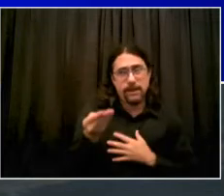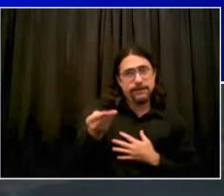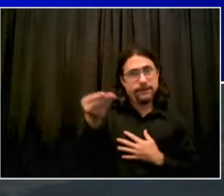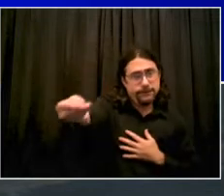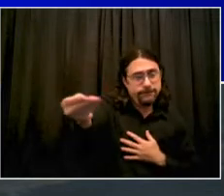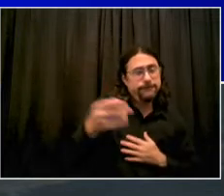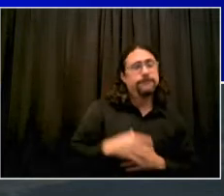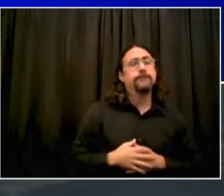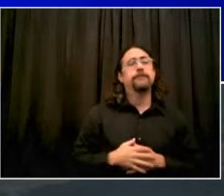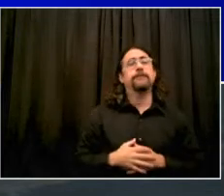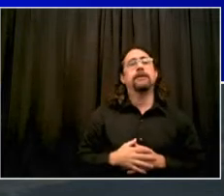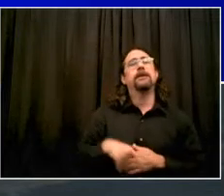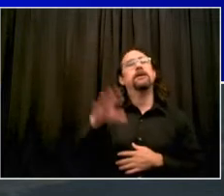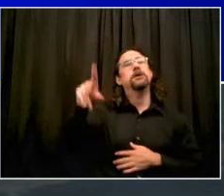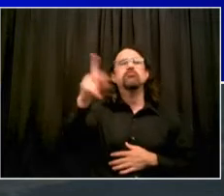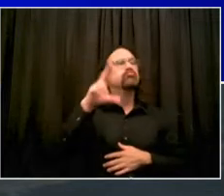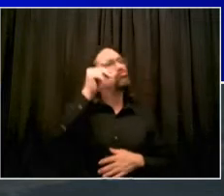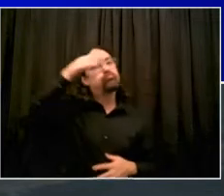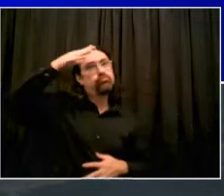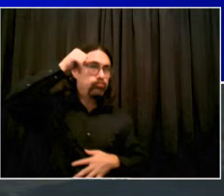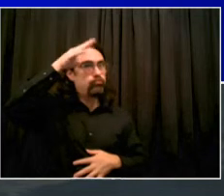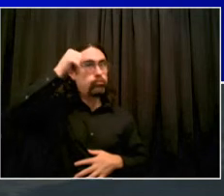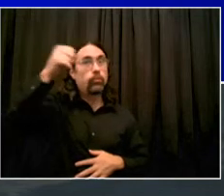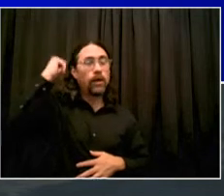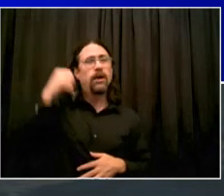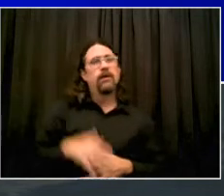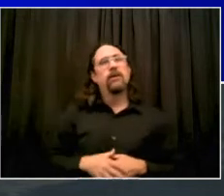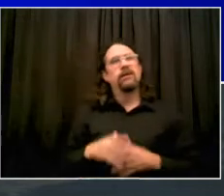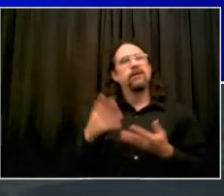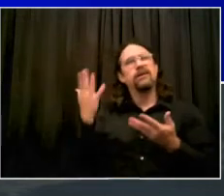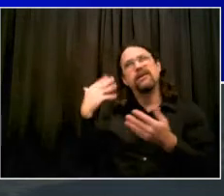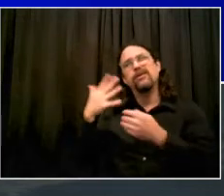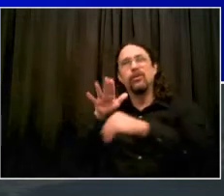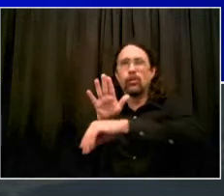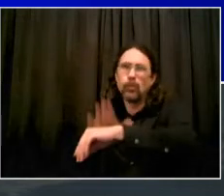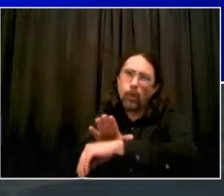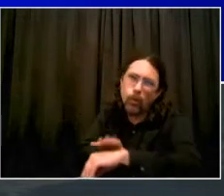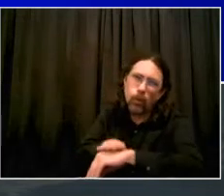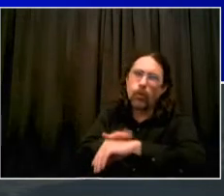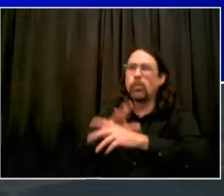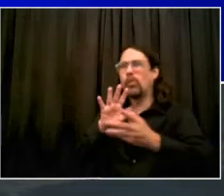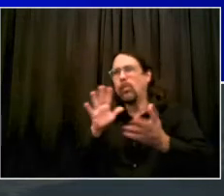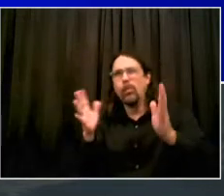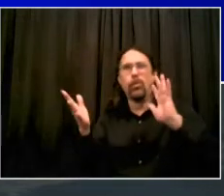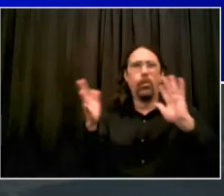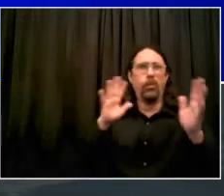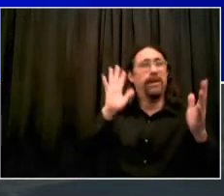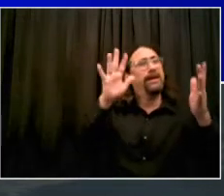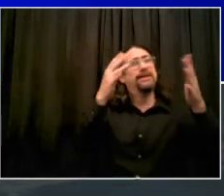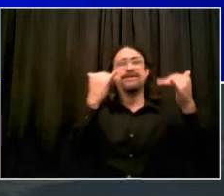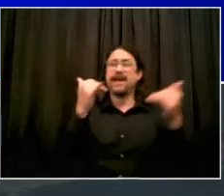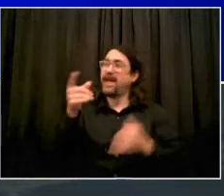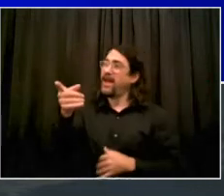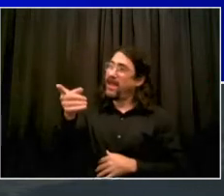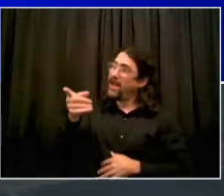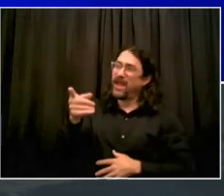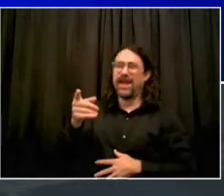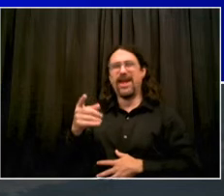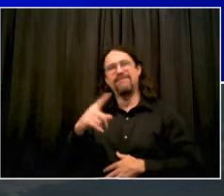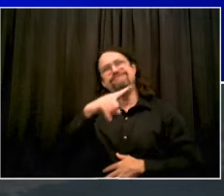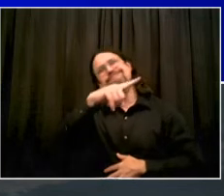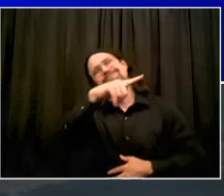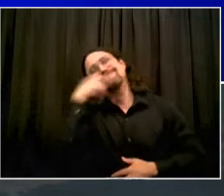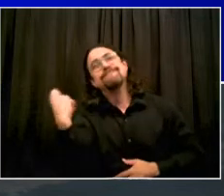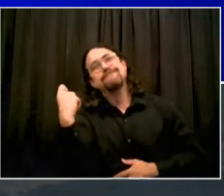aggressively, clearly. Our goal, of course, is to give everyone a free face mask and get them to wear it. We don't want to fine people. If we have to,